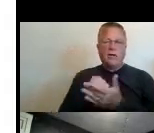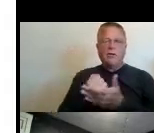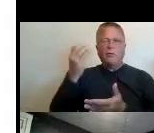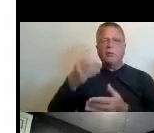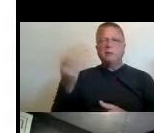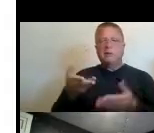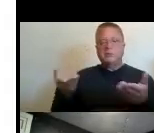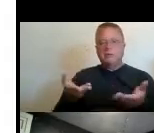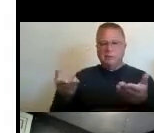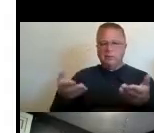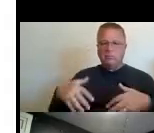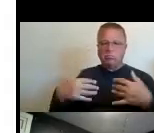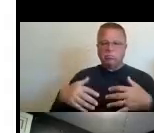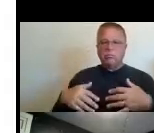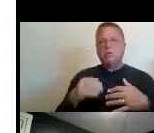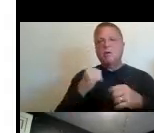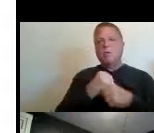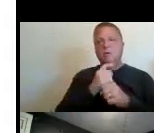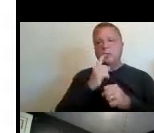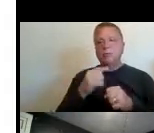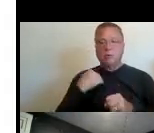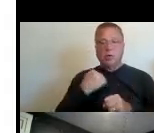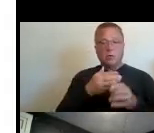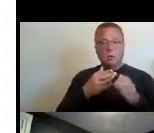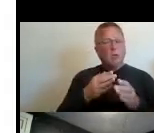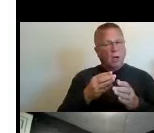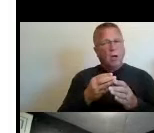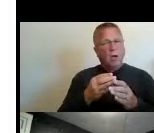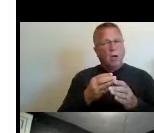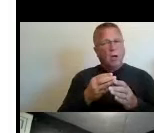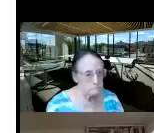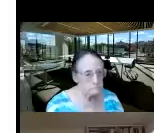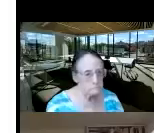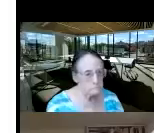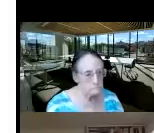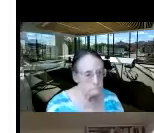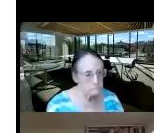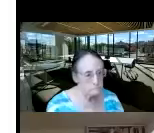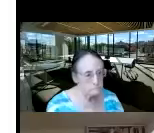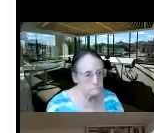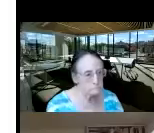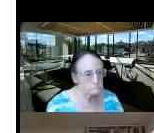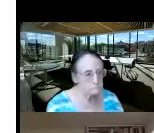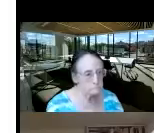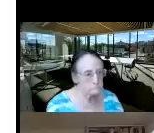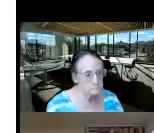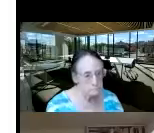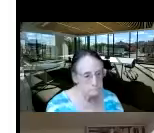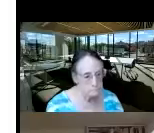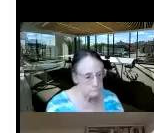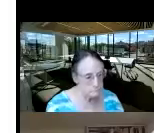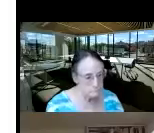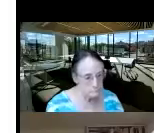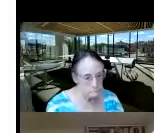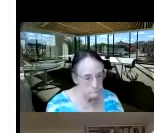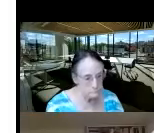and we want to make sure that our streets, we care about our streets and the way they look and the way they function just as much as every one of you. Next